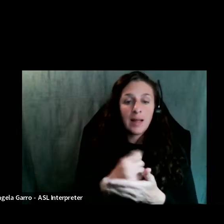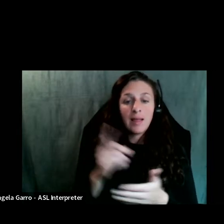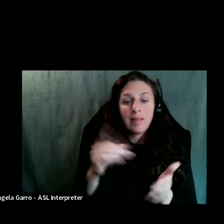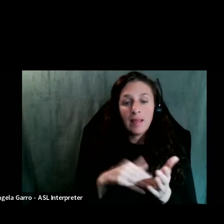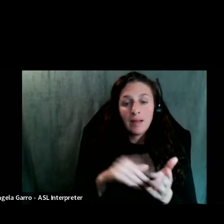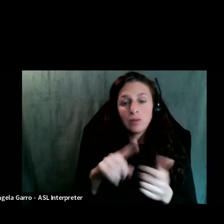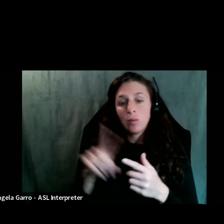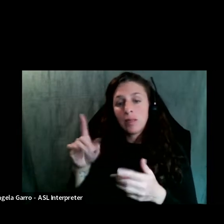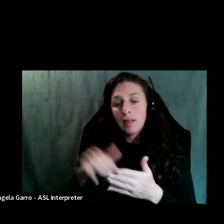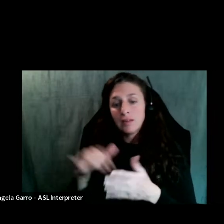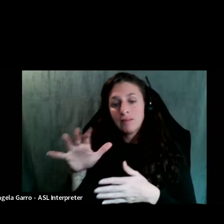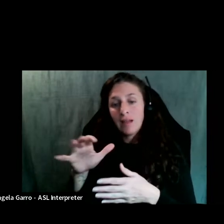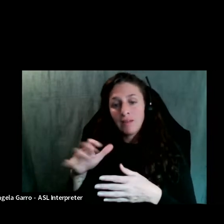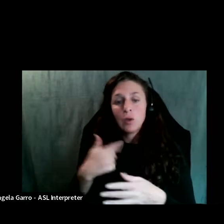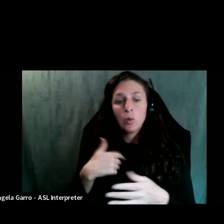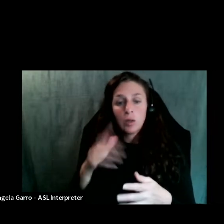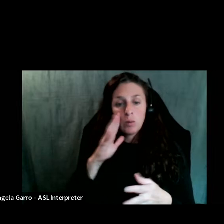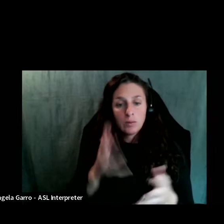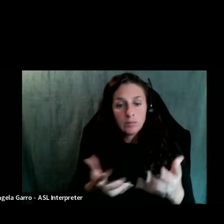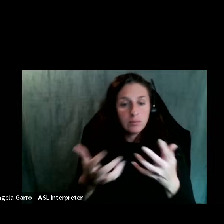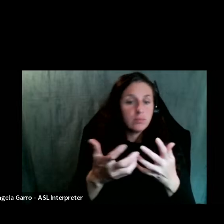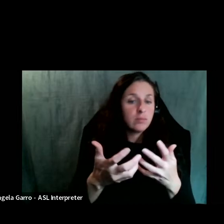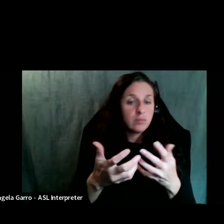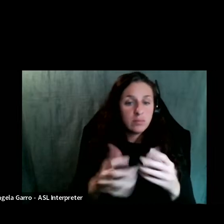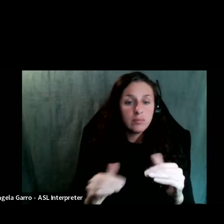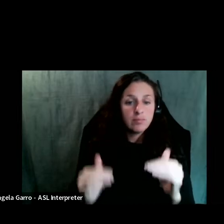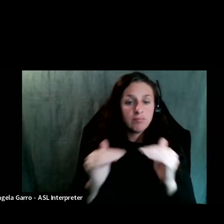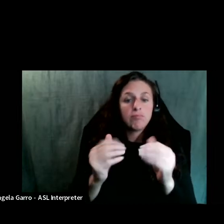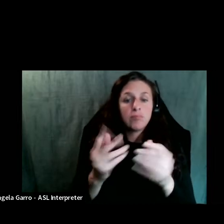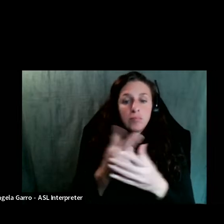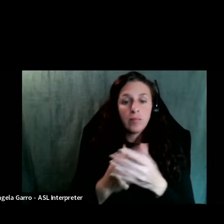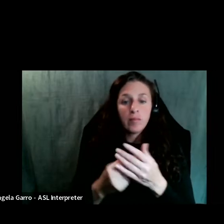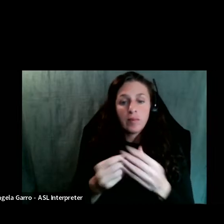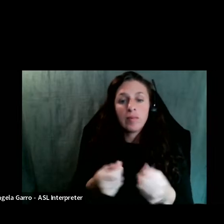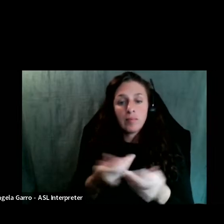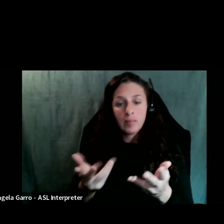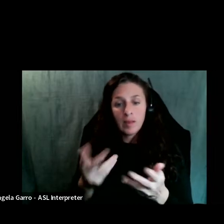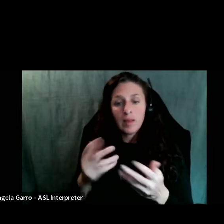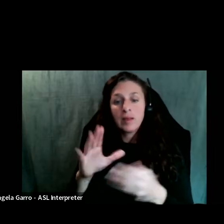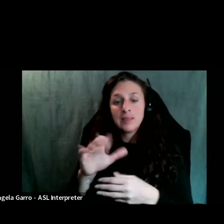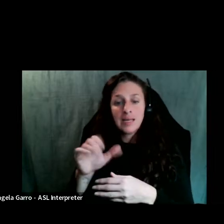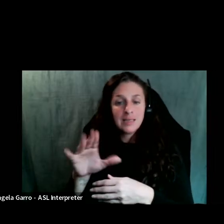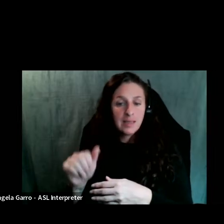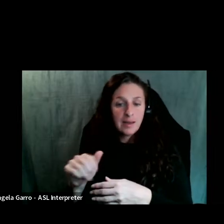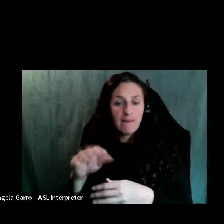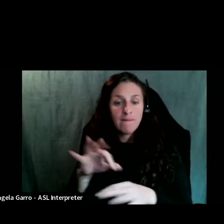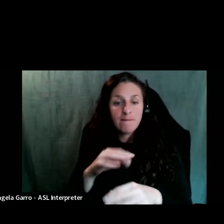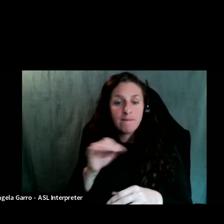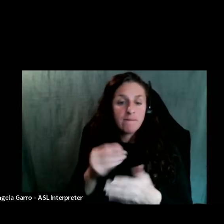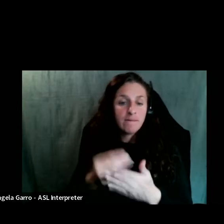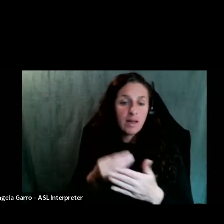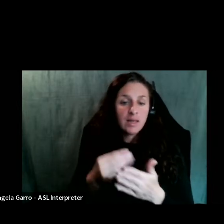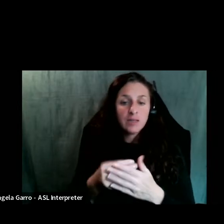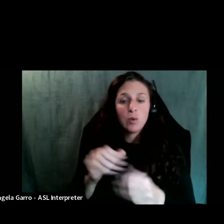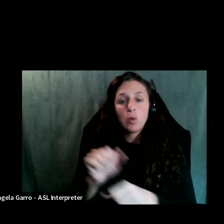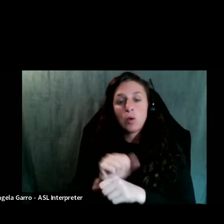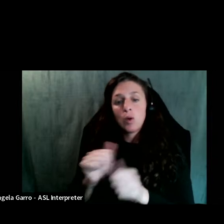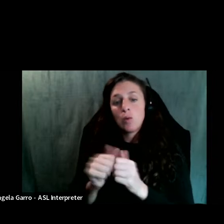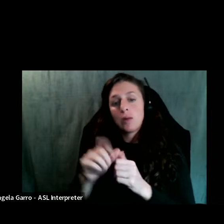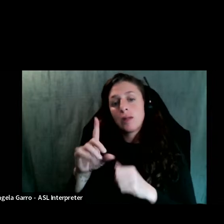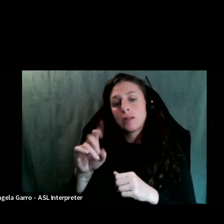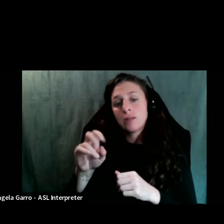funds to ensure all of those in need can benefit. We work with Dawn Scatena in the Student Services Department,